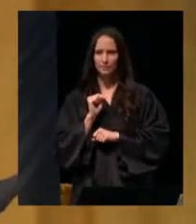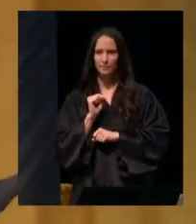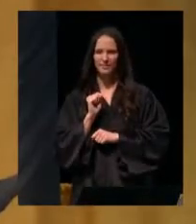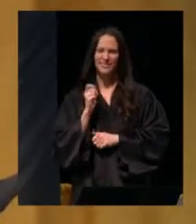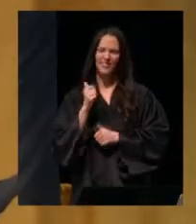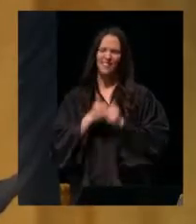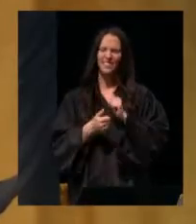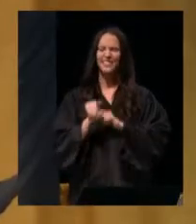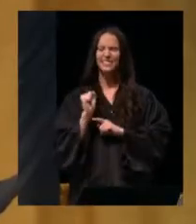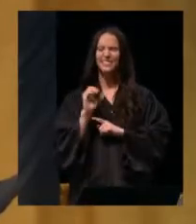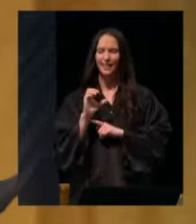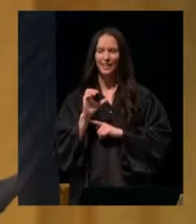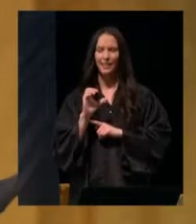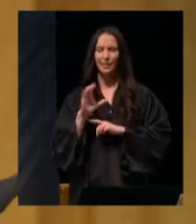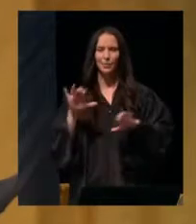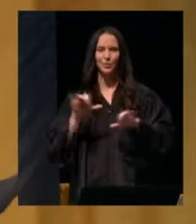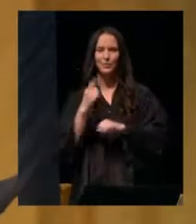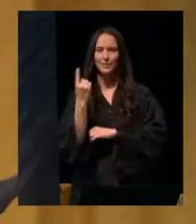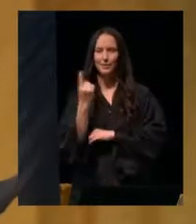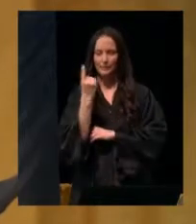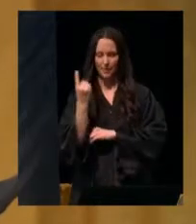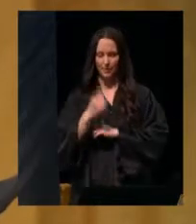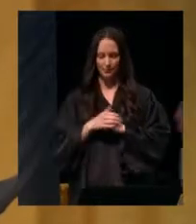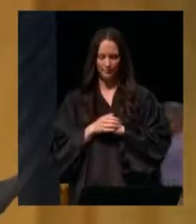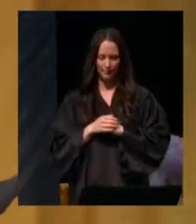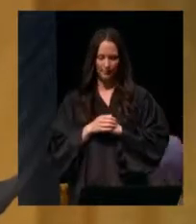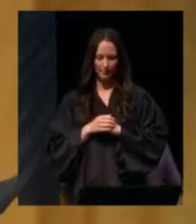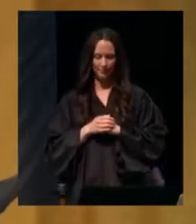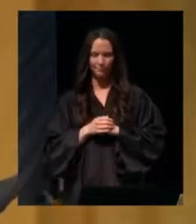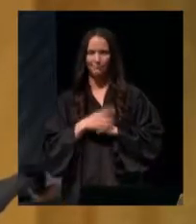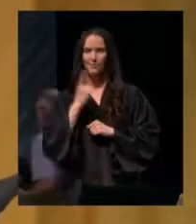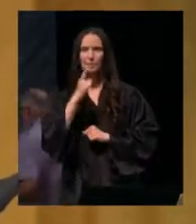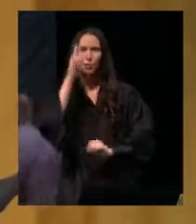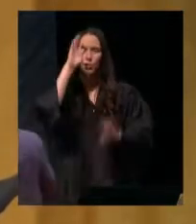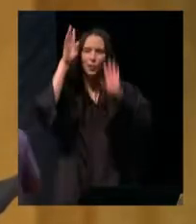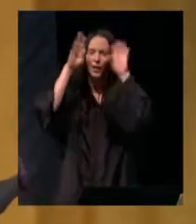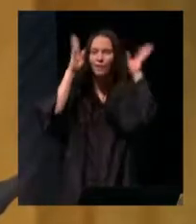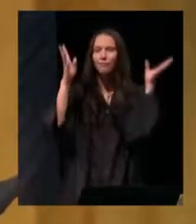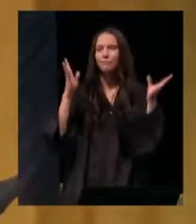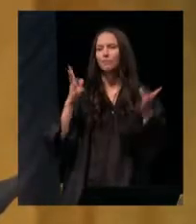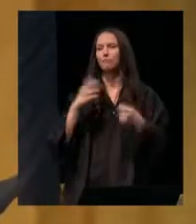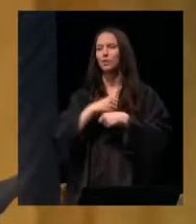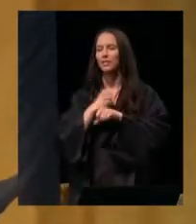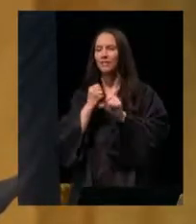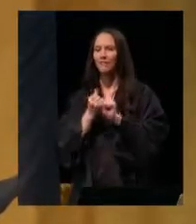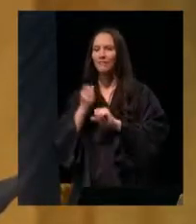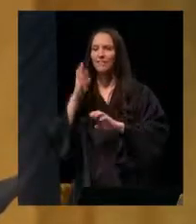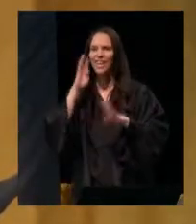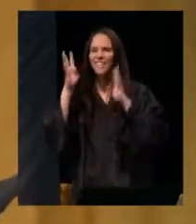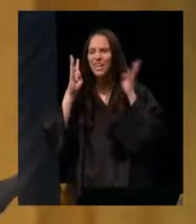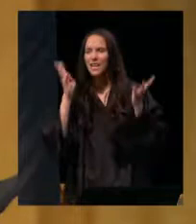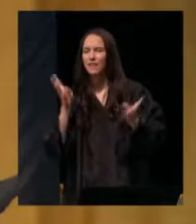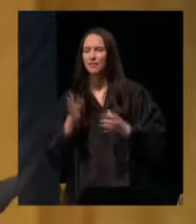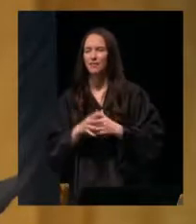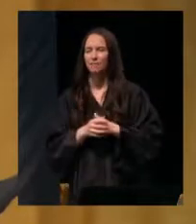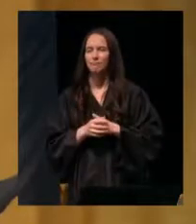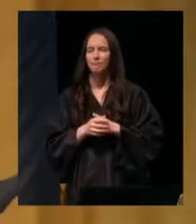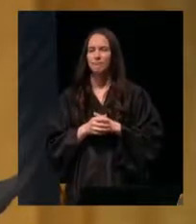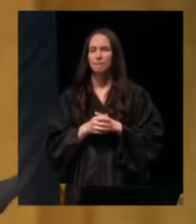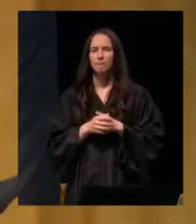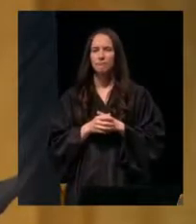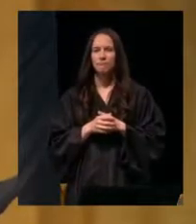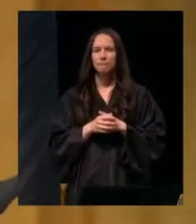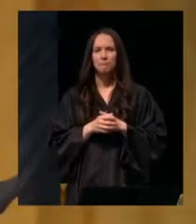second, we're doing something creative, productive, innovative. Maybe we're